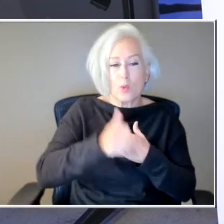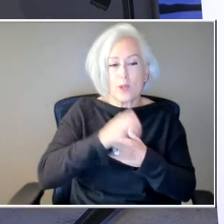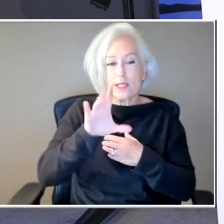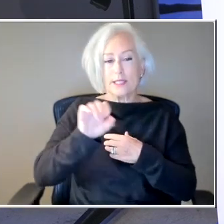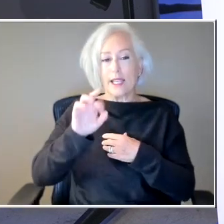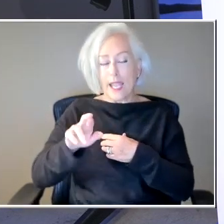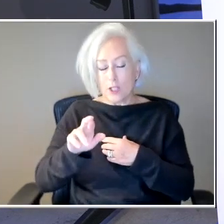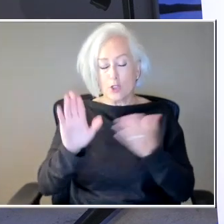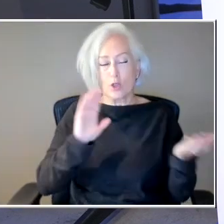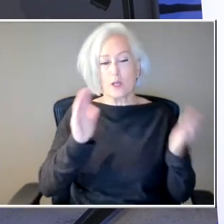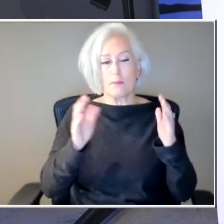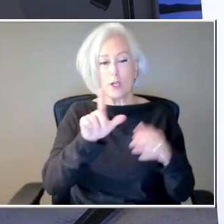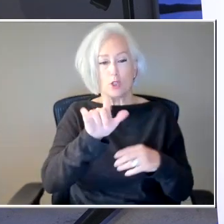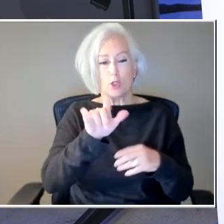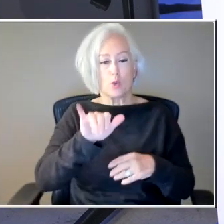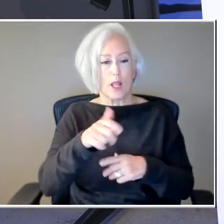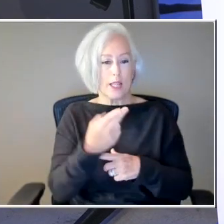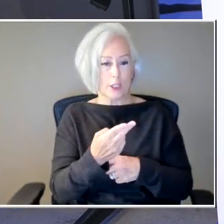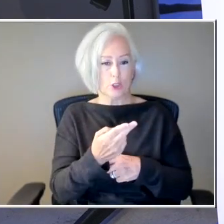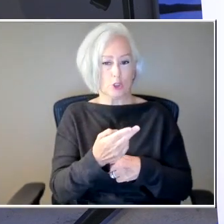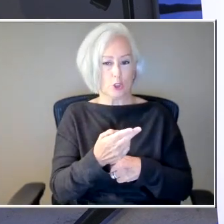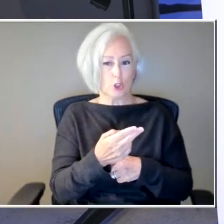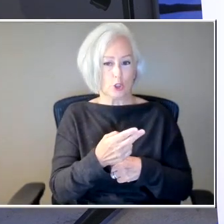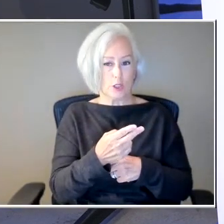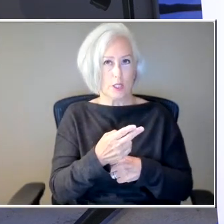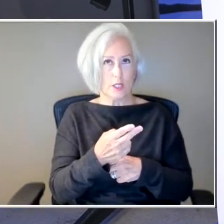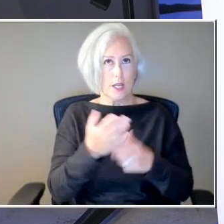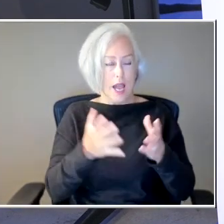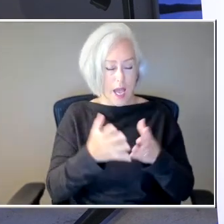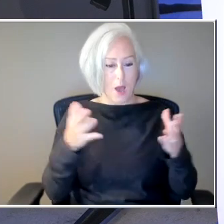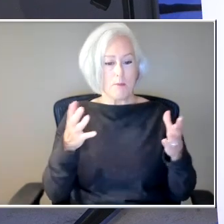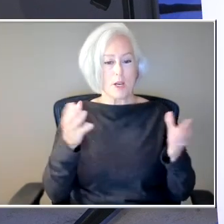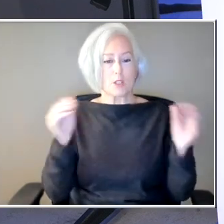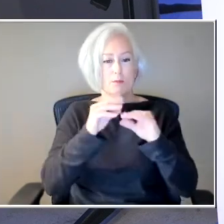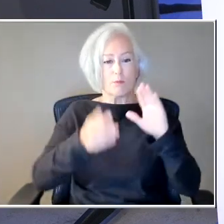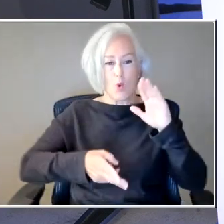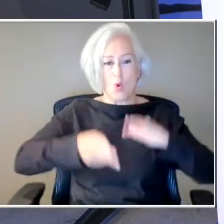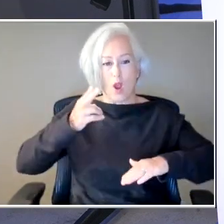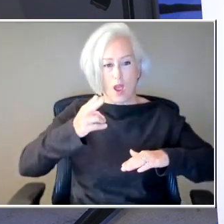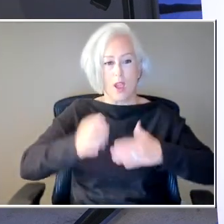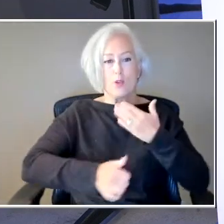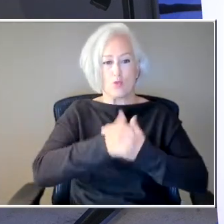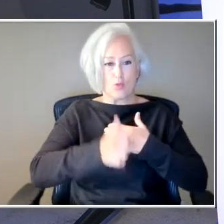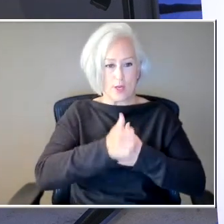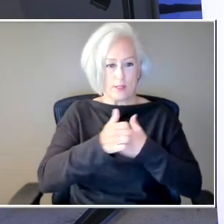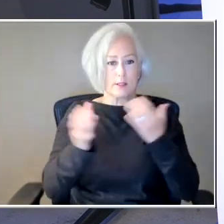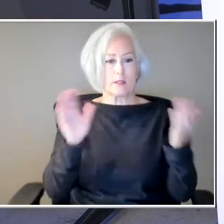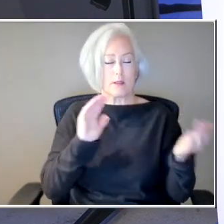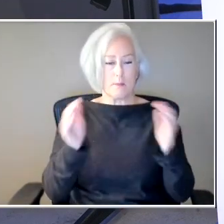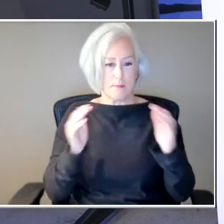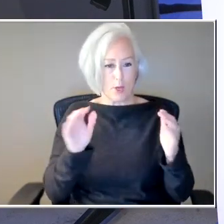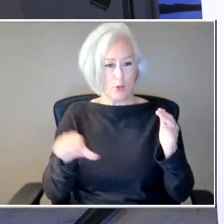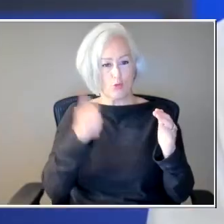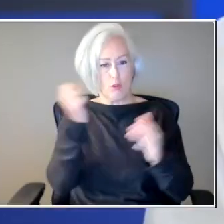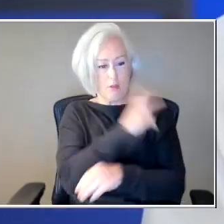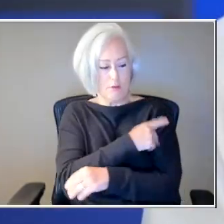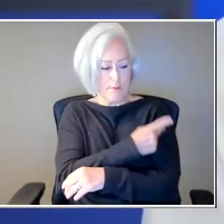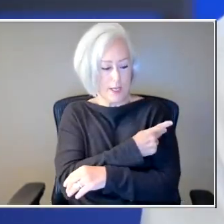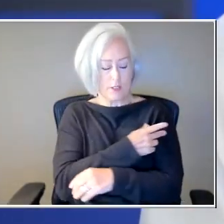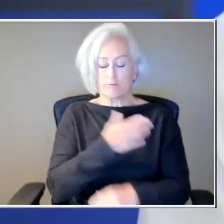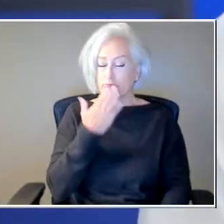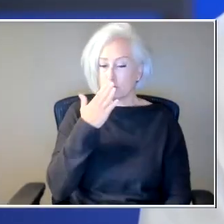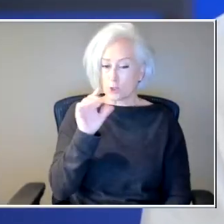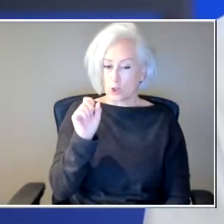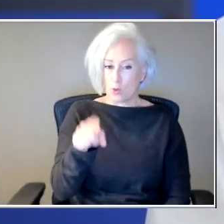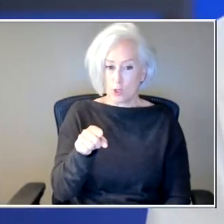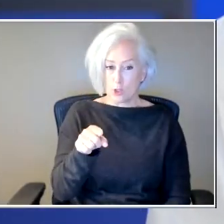syndrome, how much higher risk are you than just your average high-risk patient? So yes, that's a good question. So just to